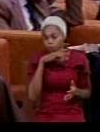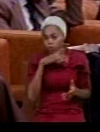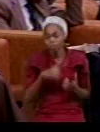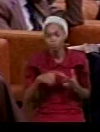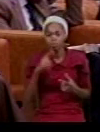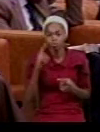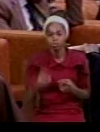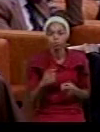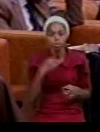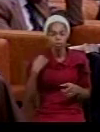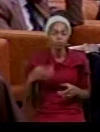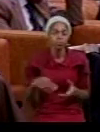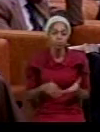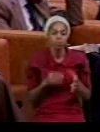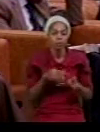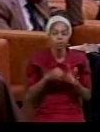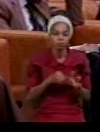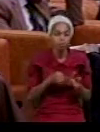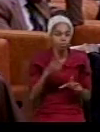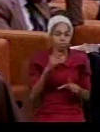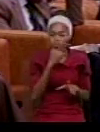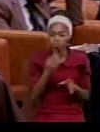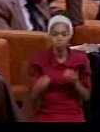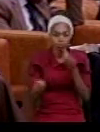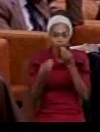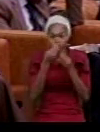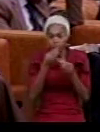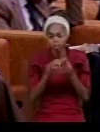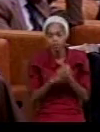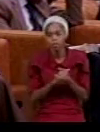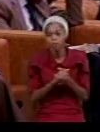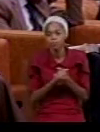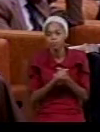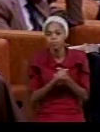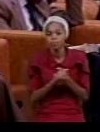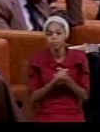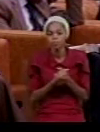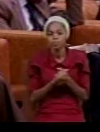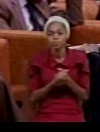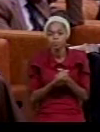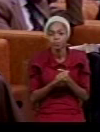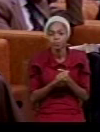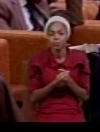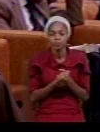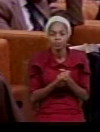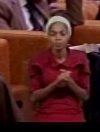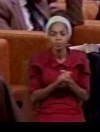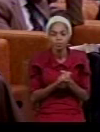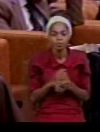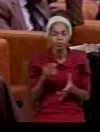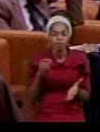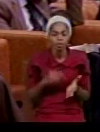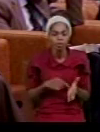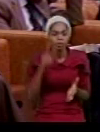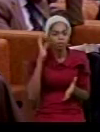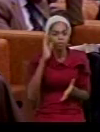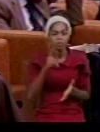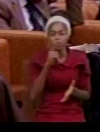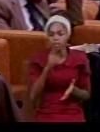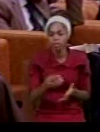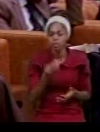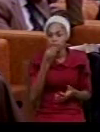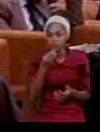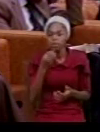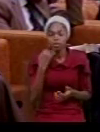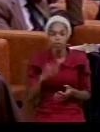their cankers shall you not touch. They are unclean to you. This shall you eat of all